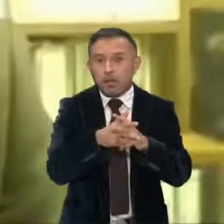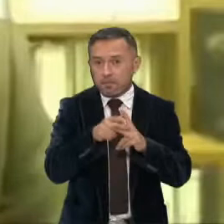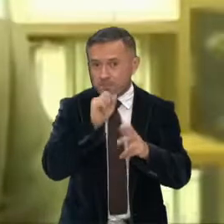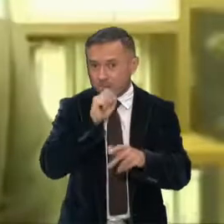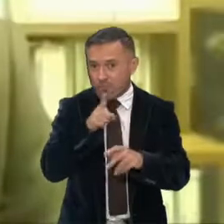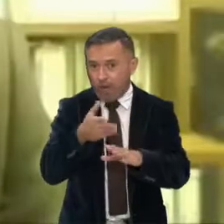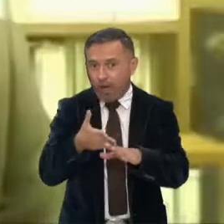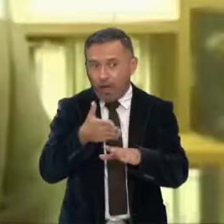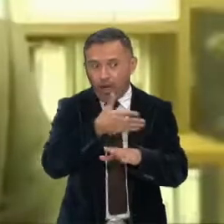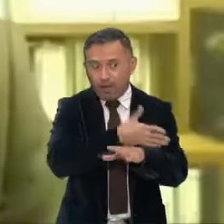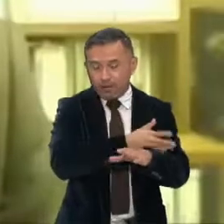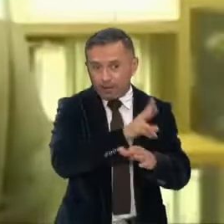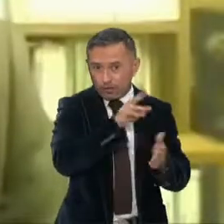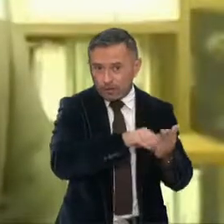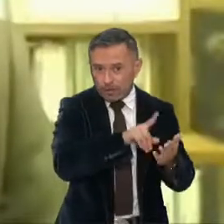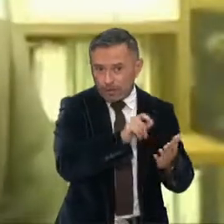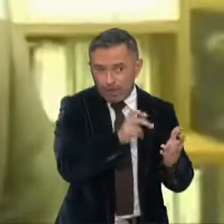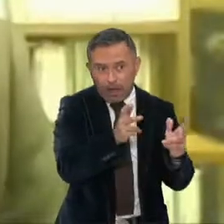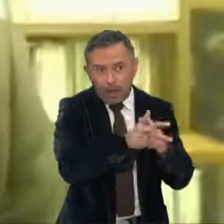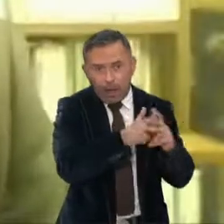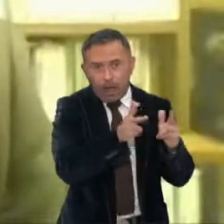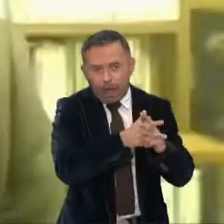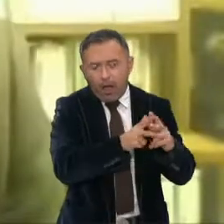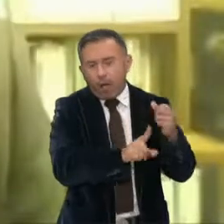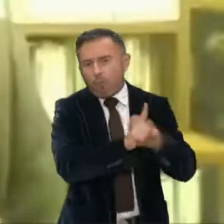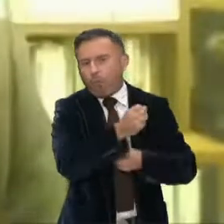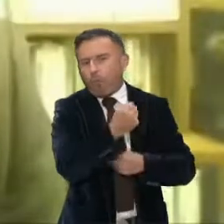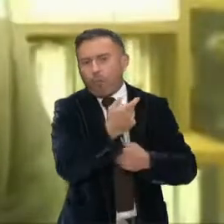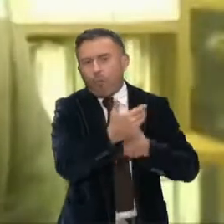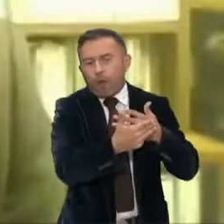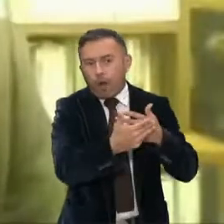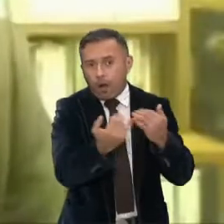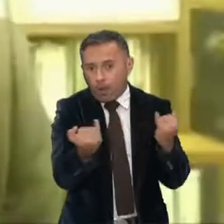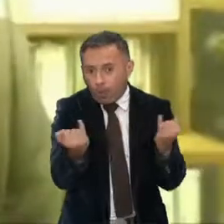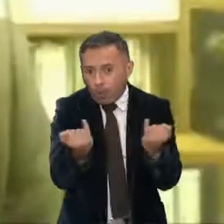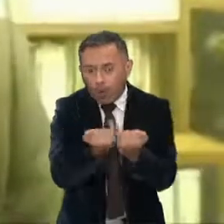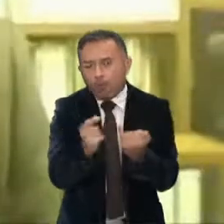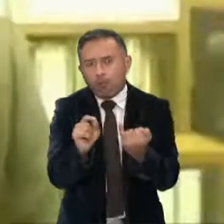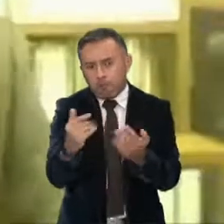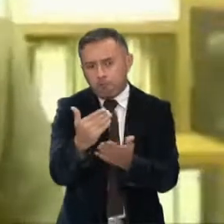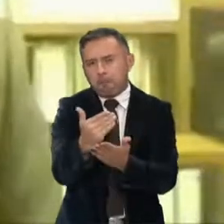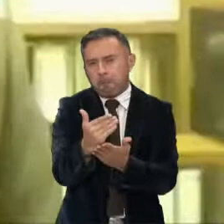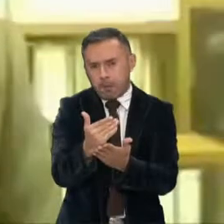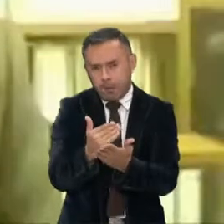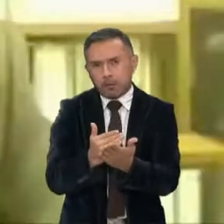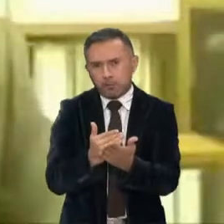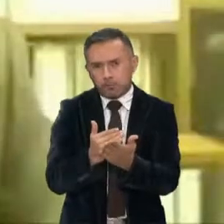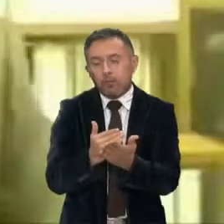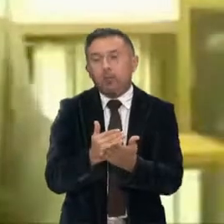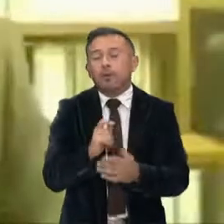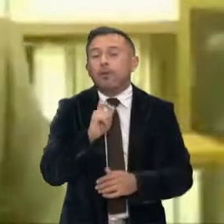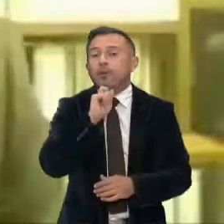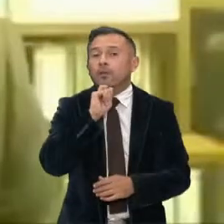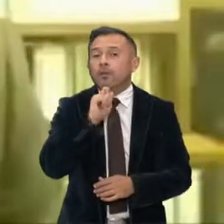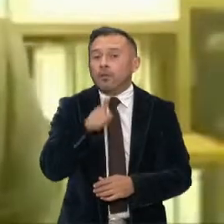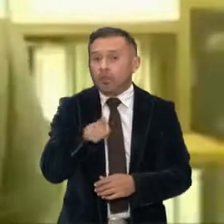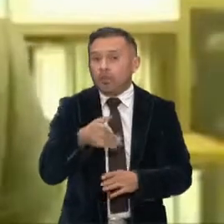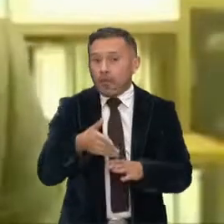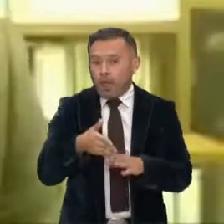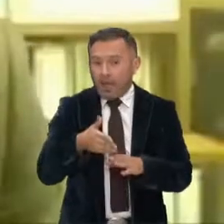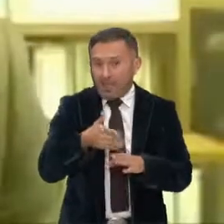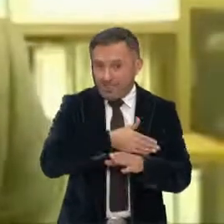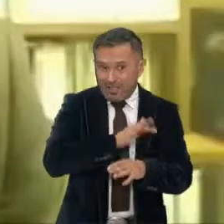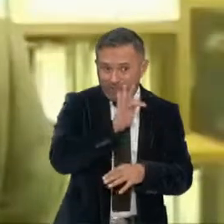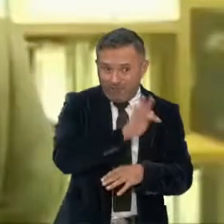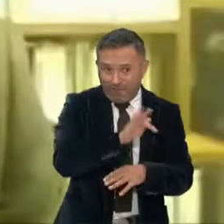scenario or very difficult of 2020. In fact, we kept